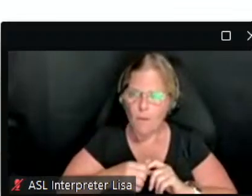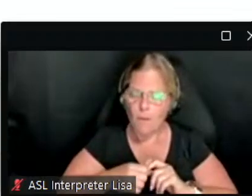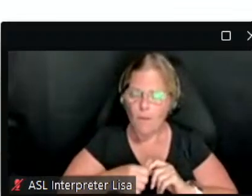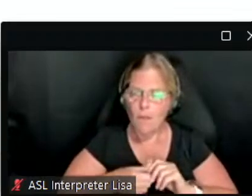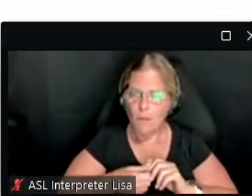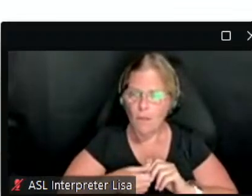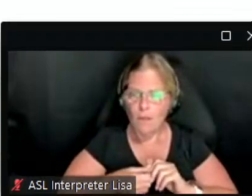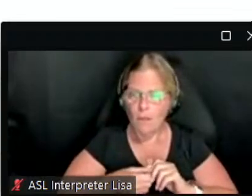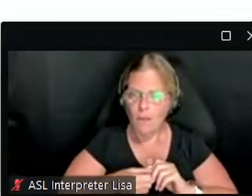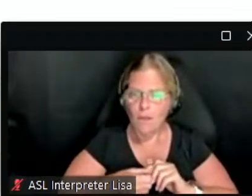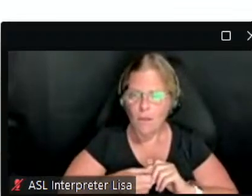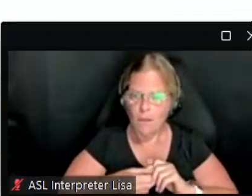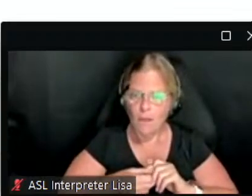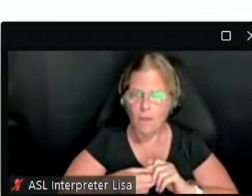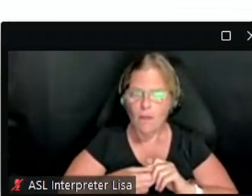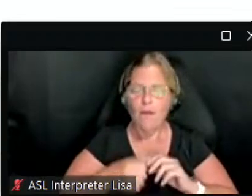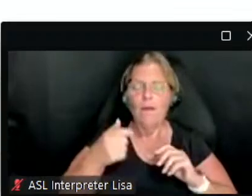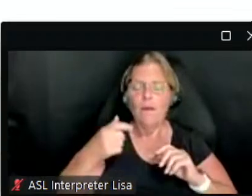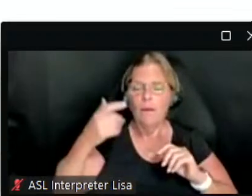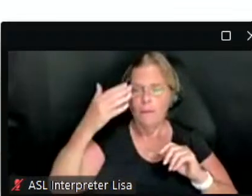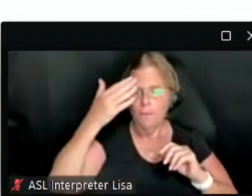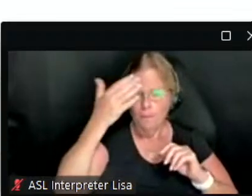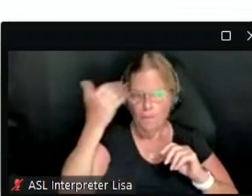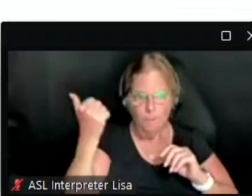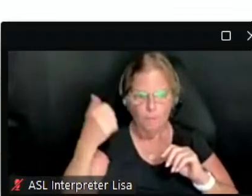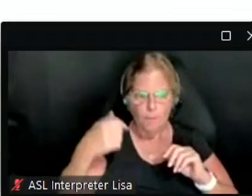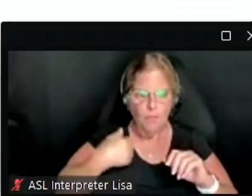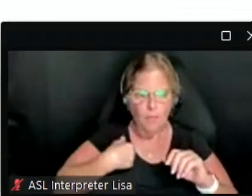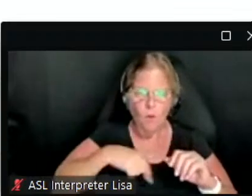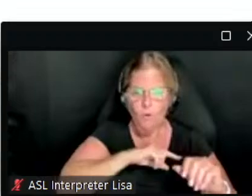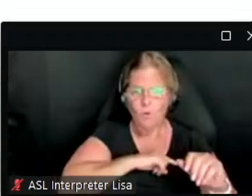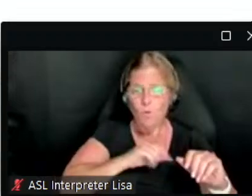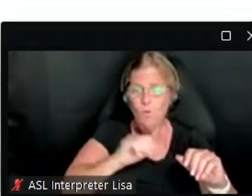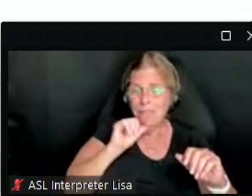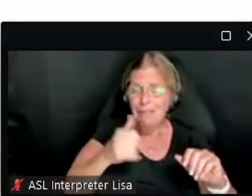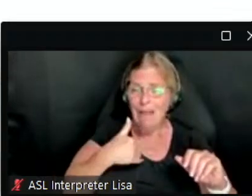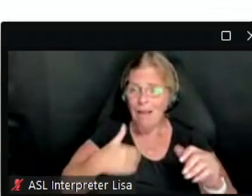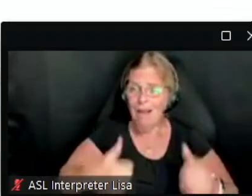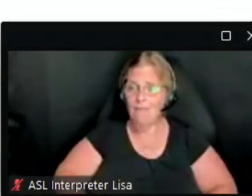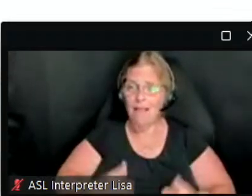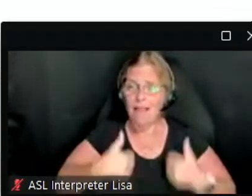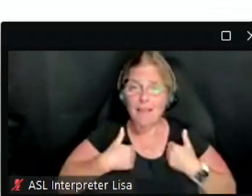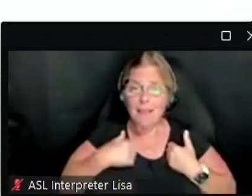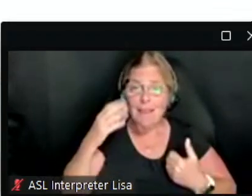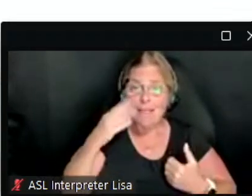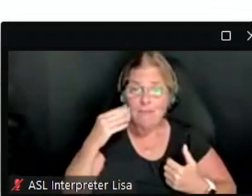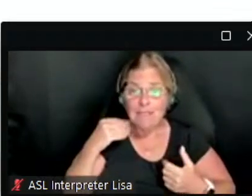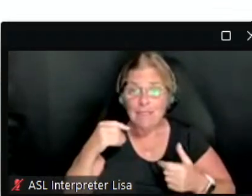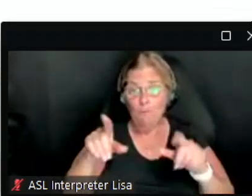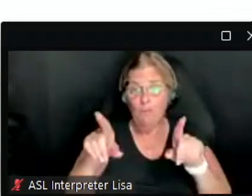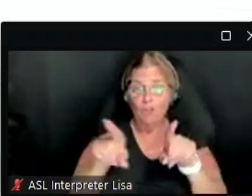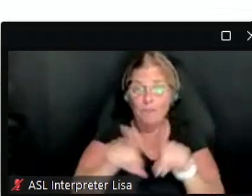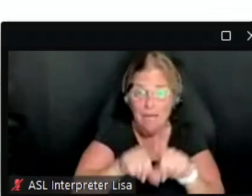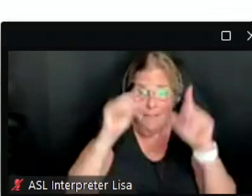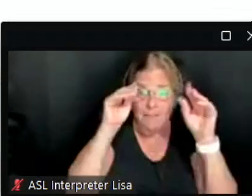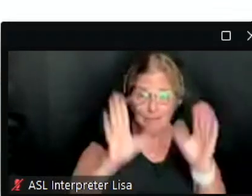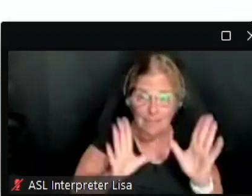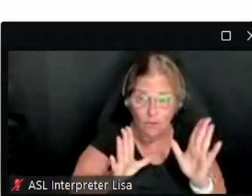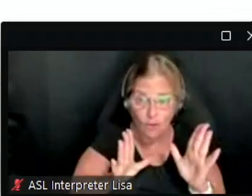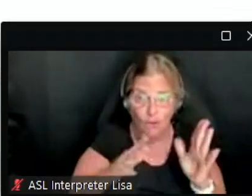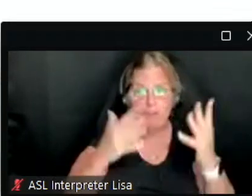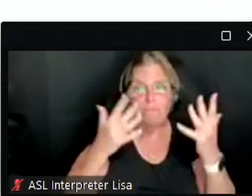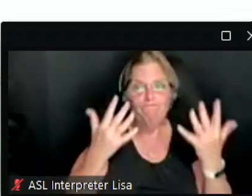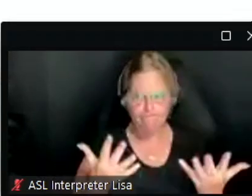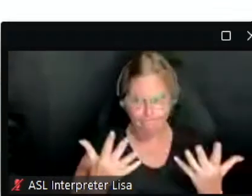don't, because we don't have the lived experience of being teachers, these are our thoughts. So they're very similar to what a lot of